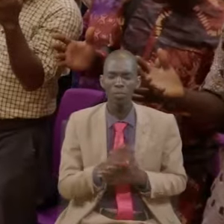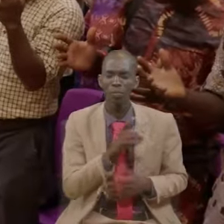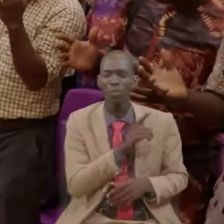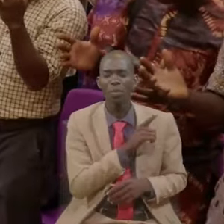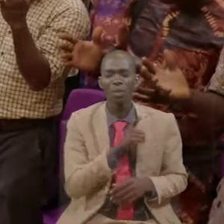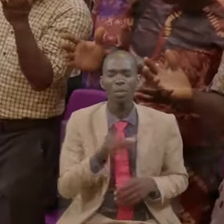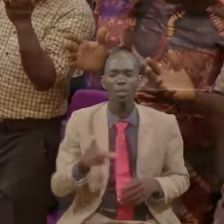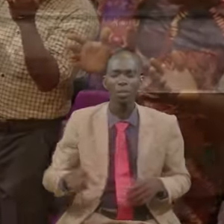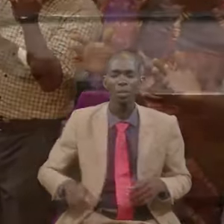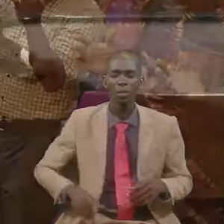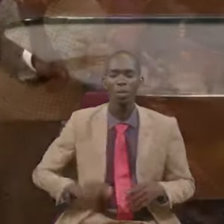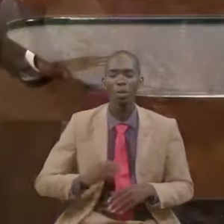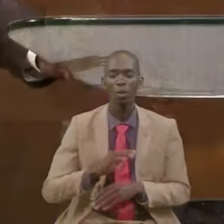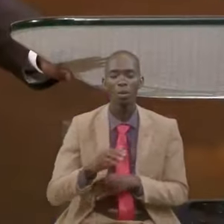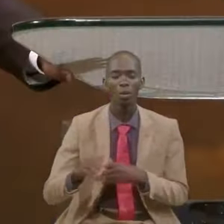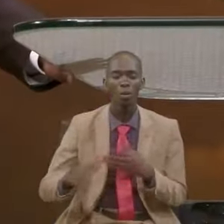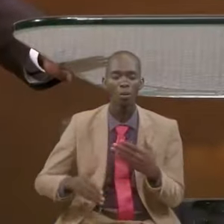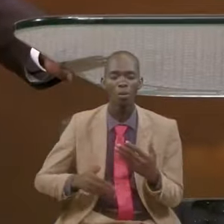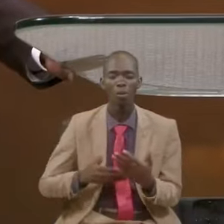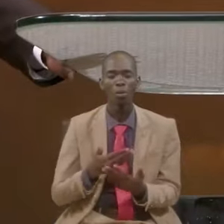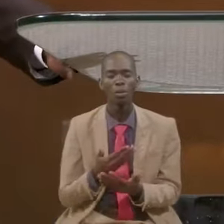Lord, all the